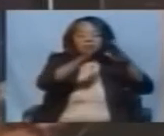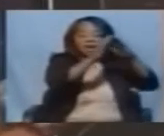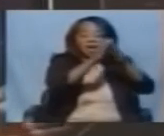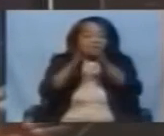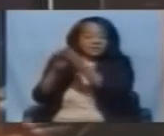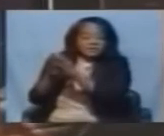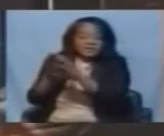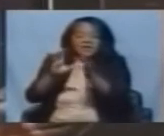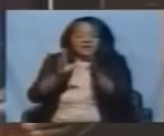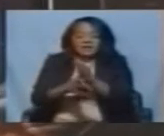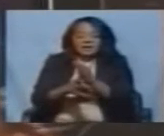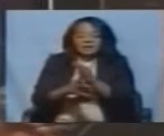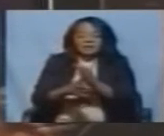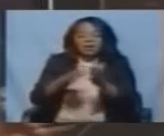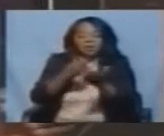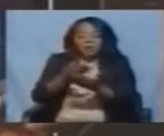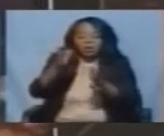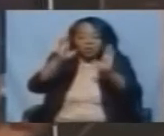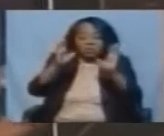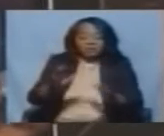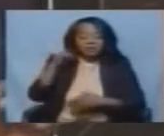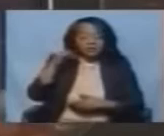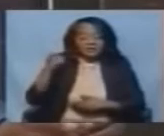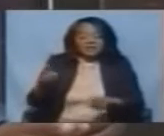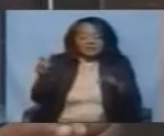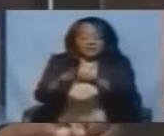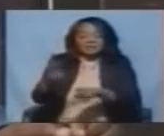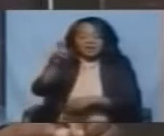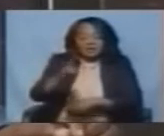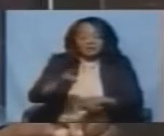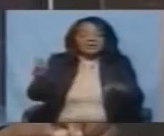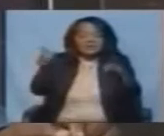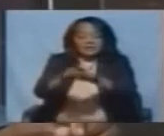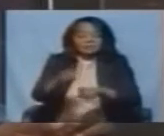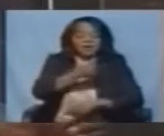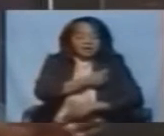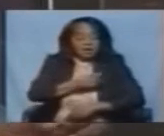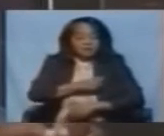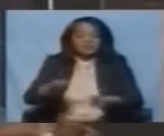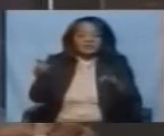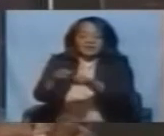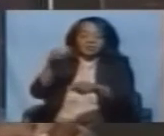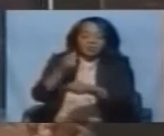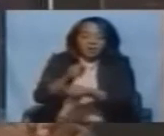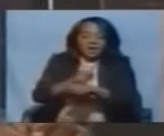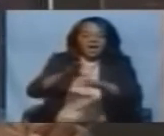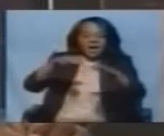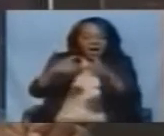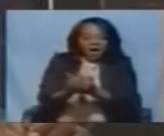using unqualified procurement officers, mm-hmm. which of course is a major detriment on your performance. Mm-hmm. How rampant is this